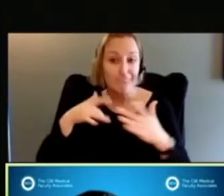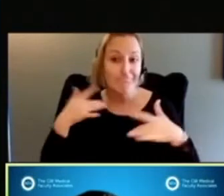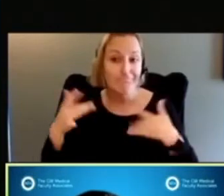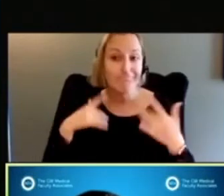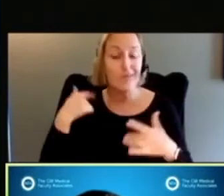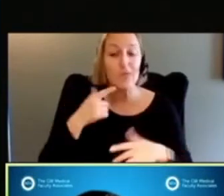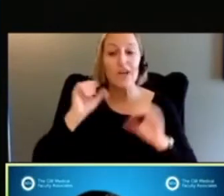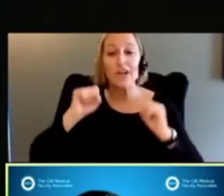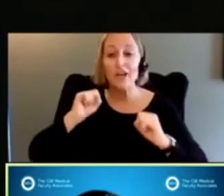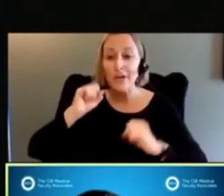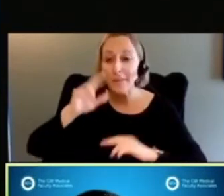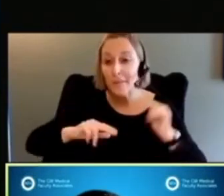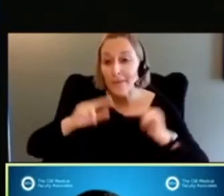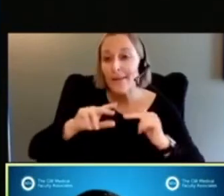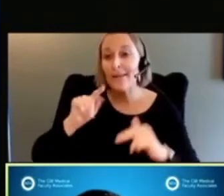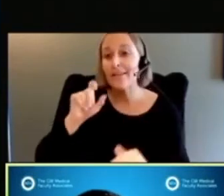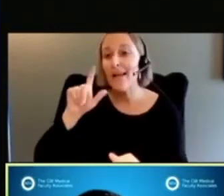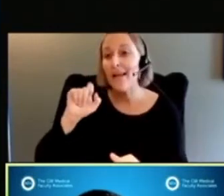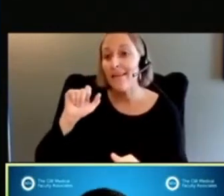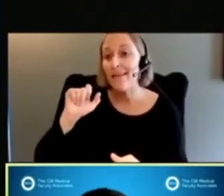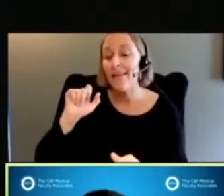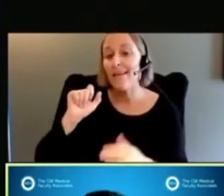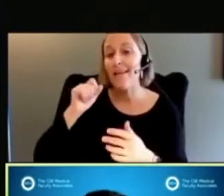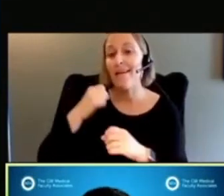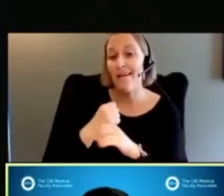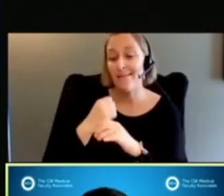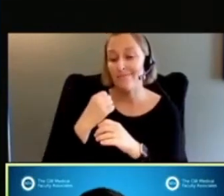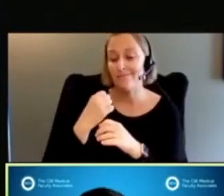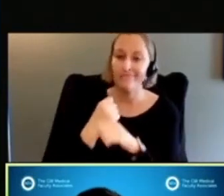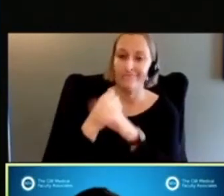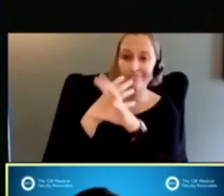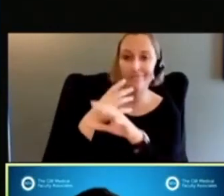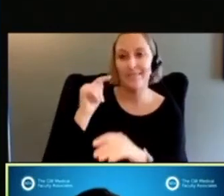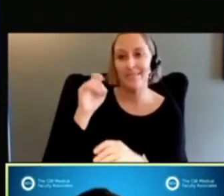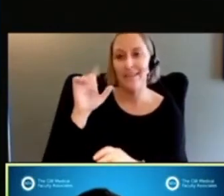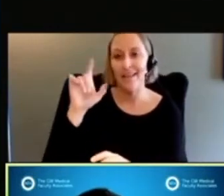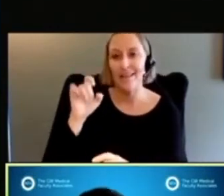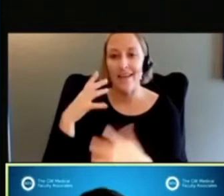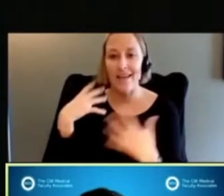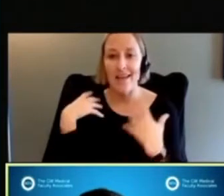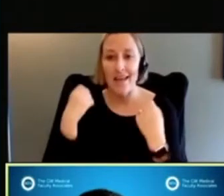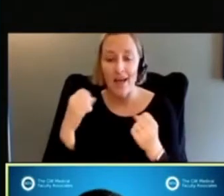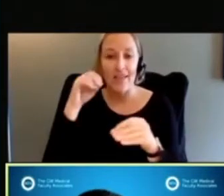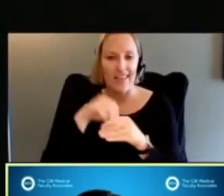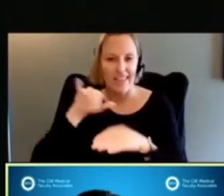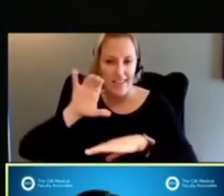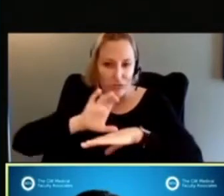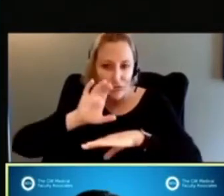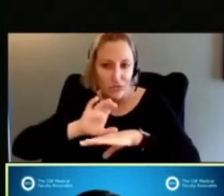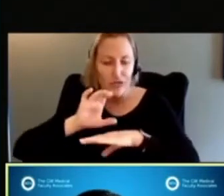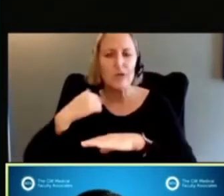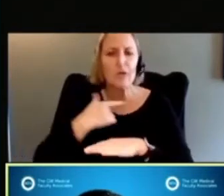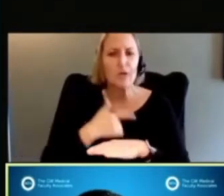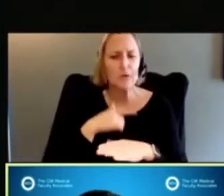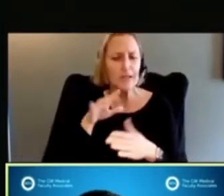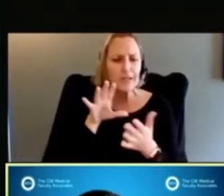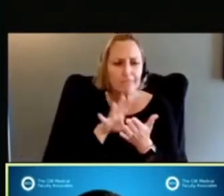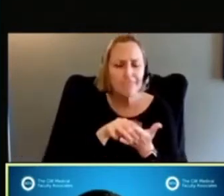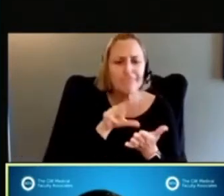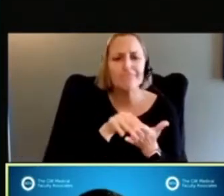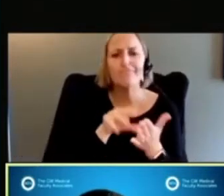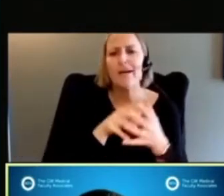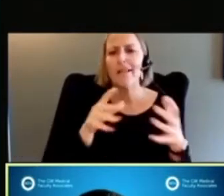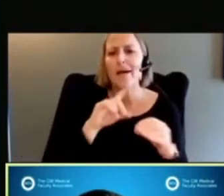telehealth clinic within the church, but it was we learned a lot about the challenges in engaging community members